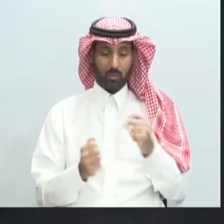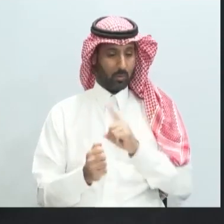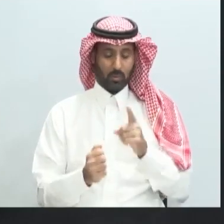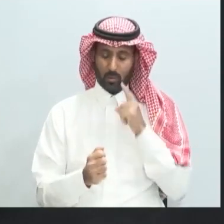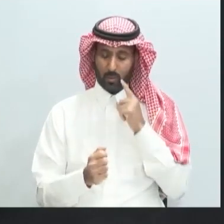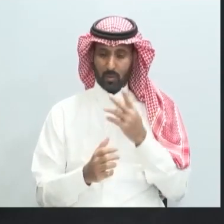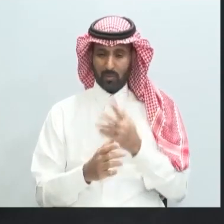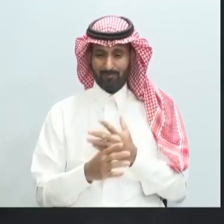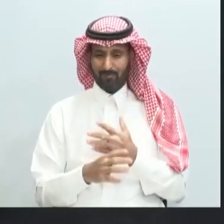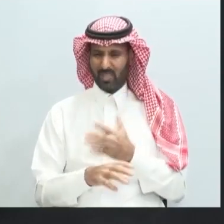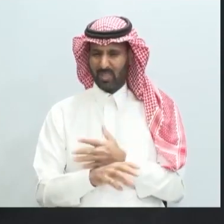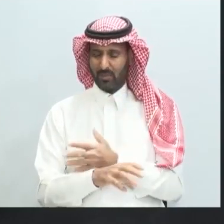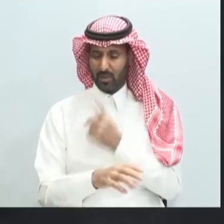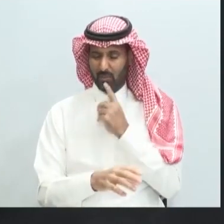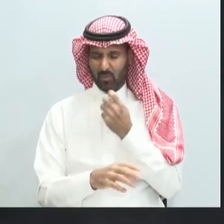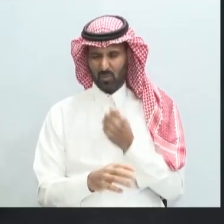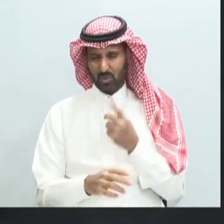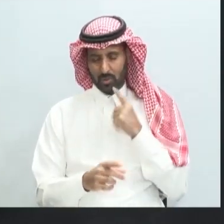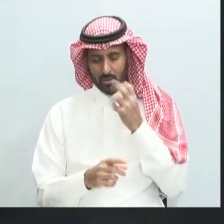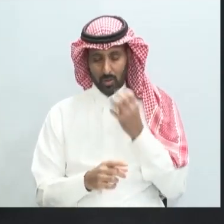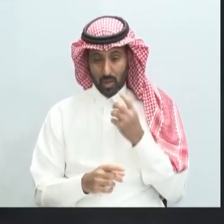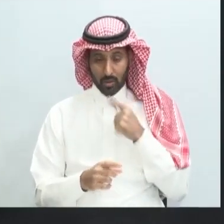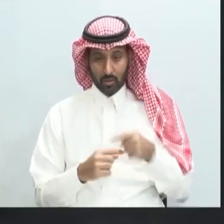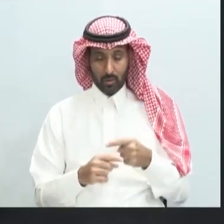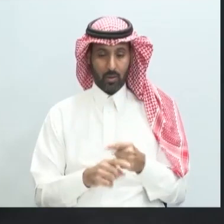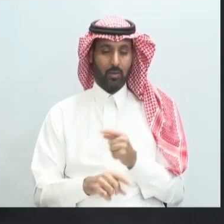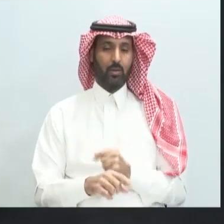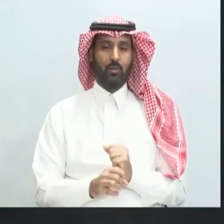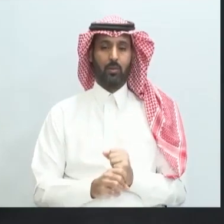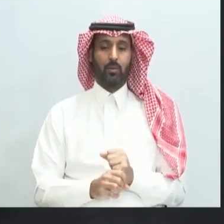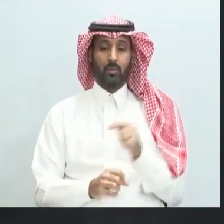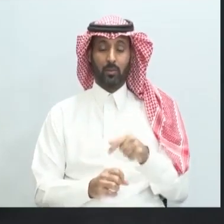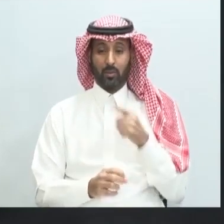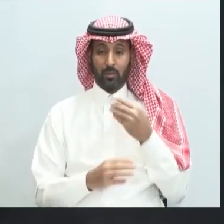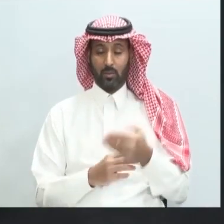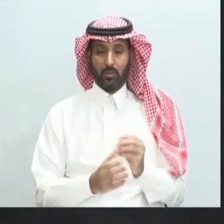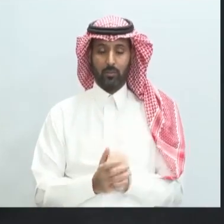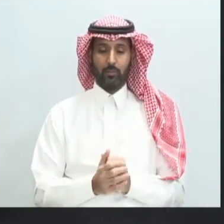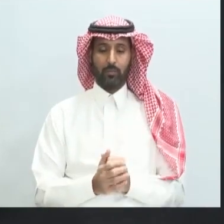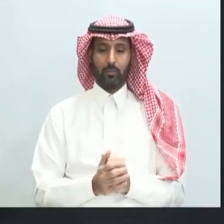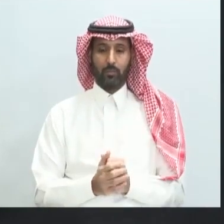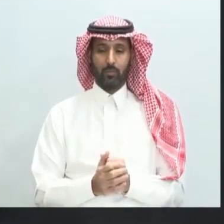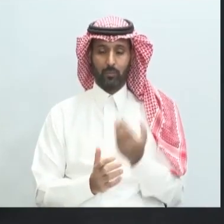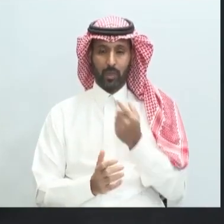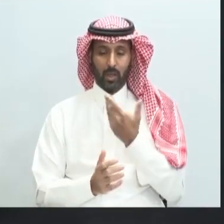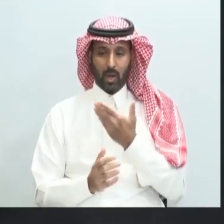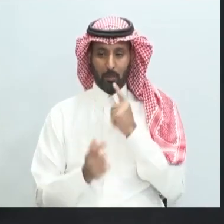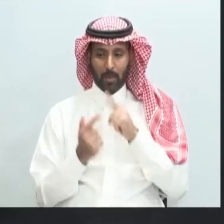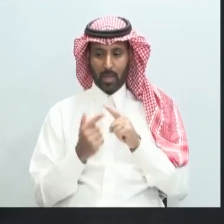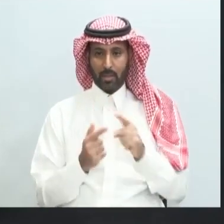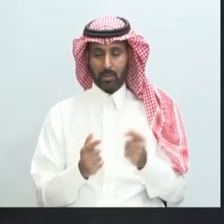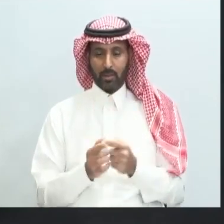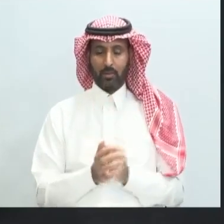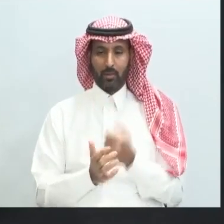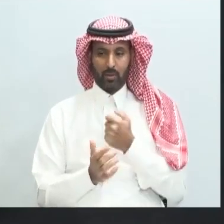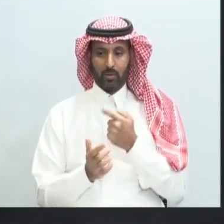feel sleepy all the time. And this is what was our chant is all about. Our chant